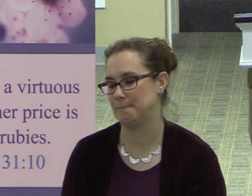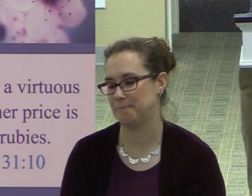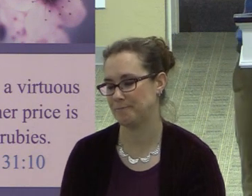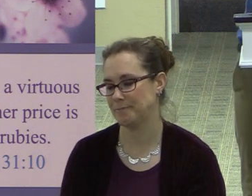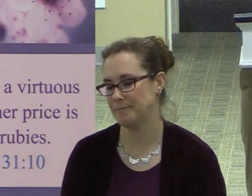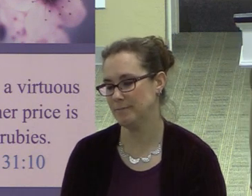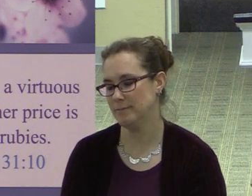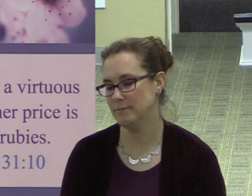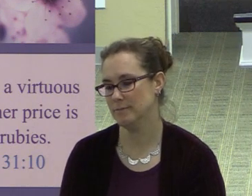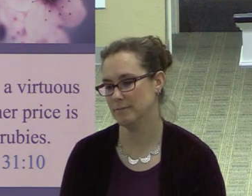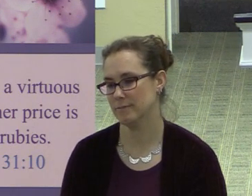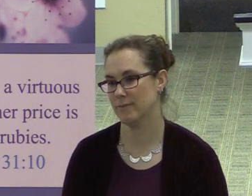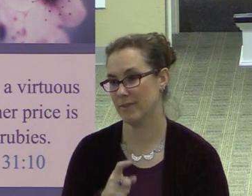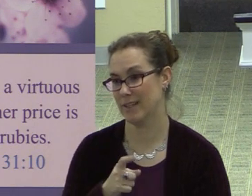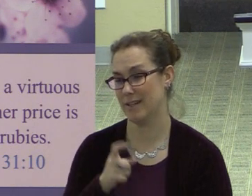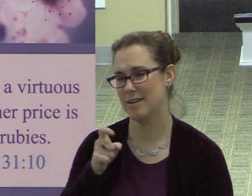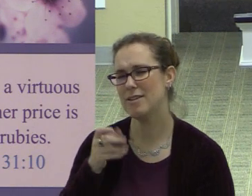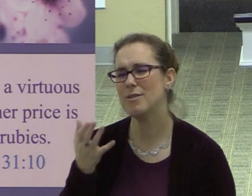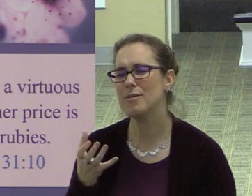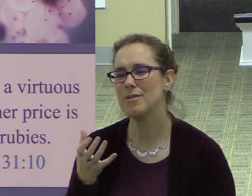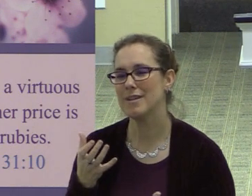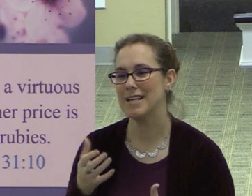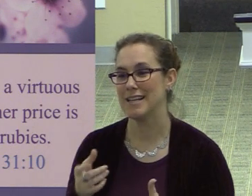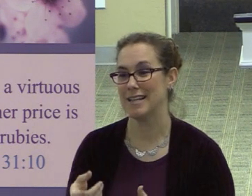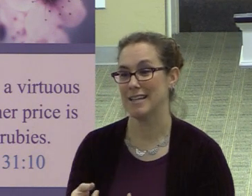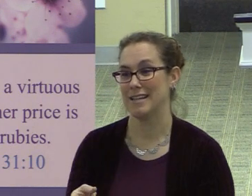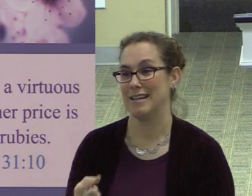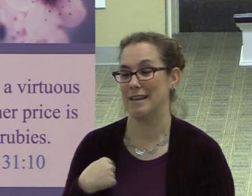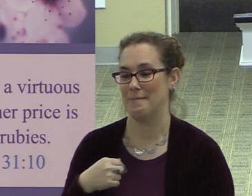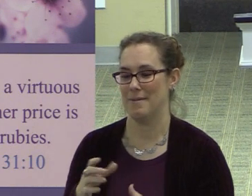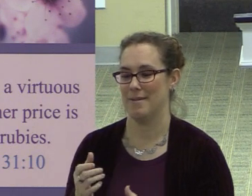Do you know what he needed to do? Get me ready for New Guinea.